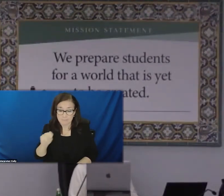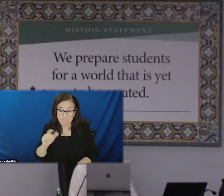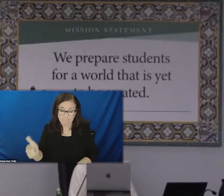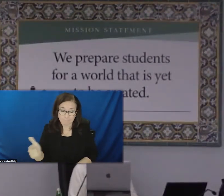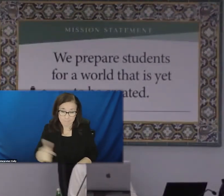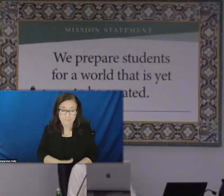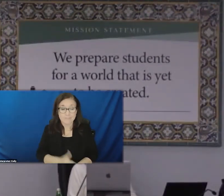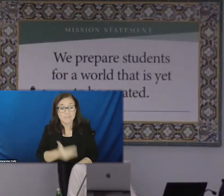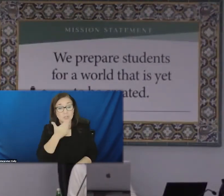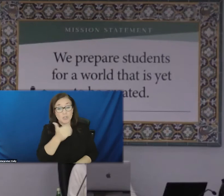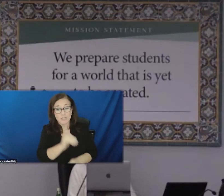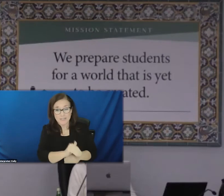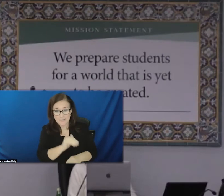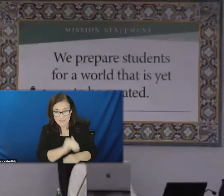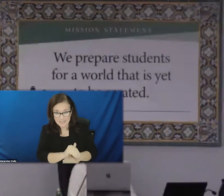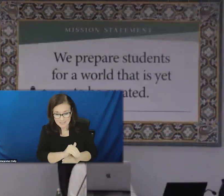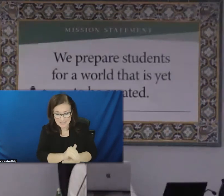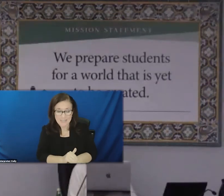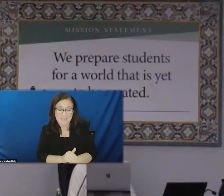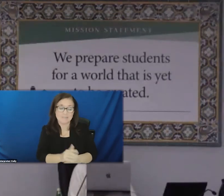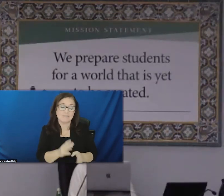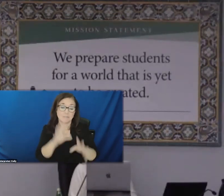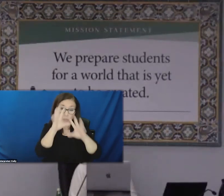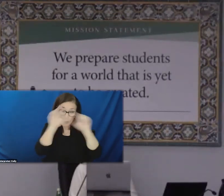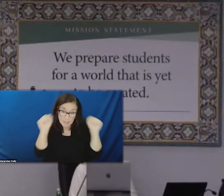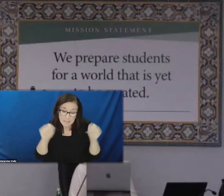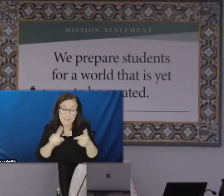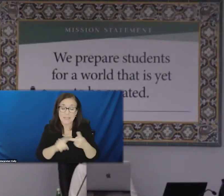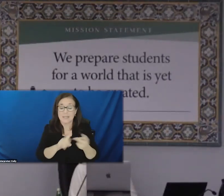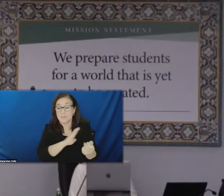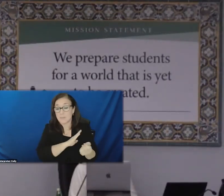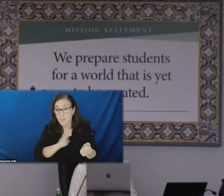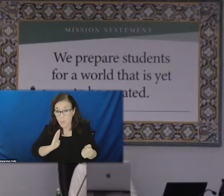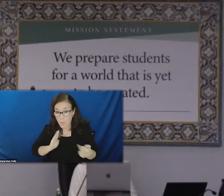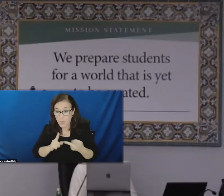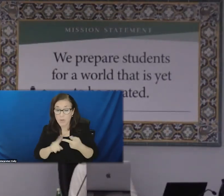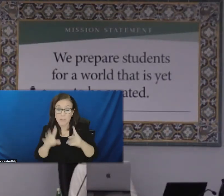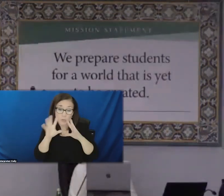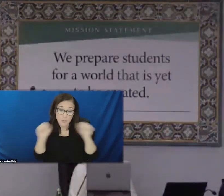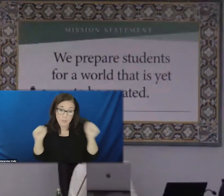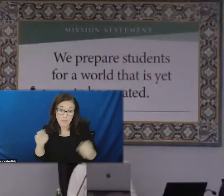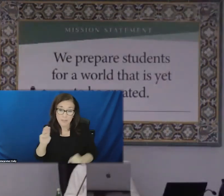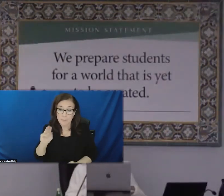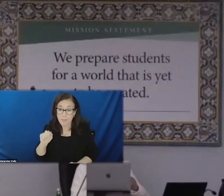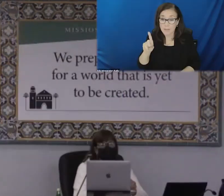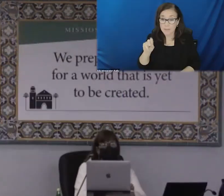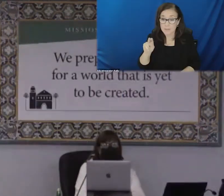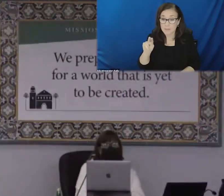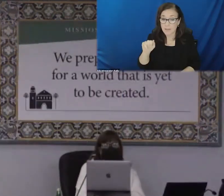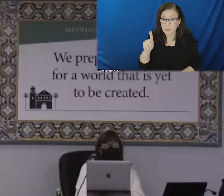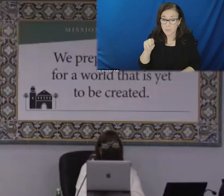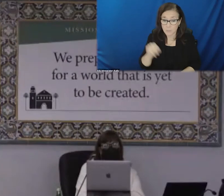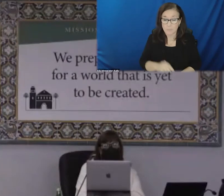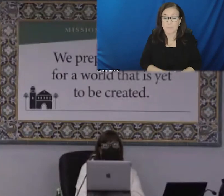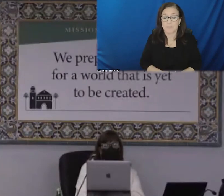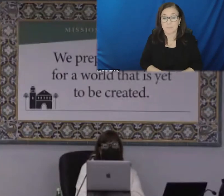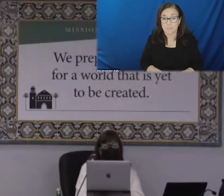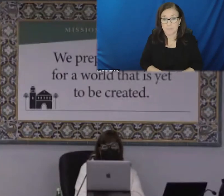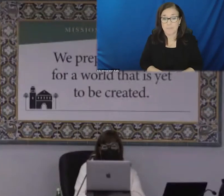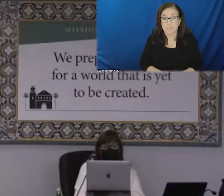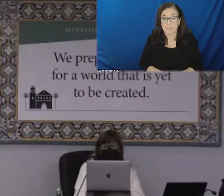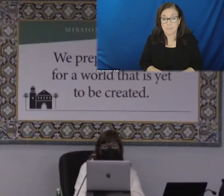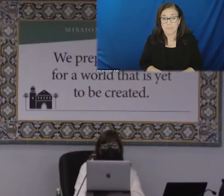Good evening, President Ford, board members, and Superintendent Maldonado. I will wait